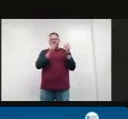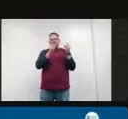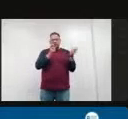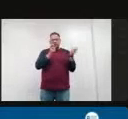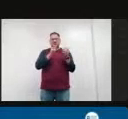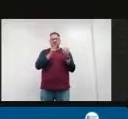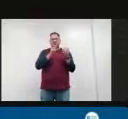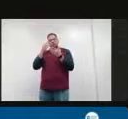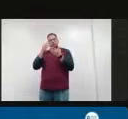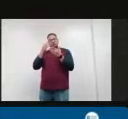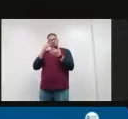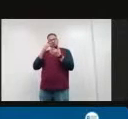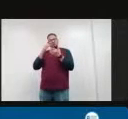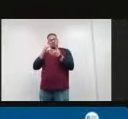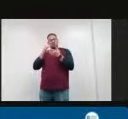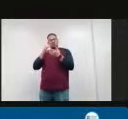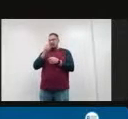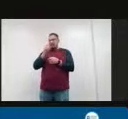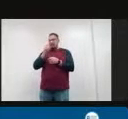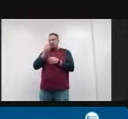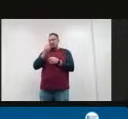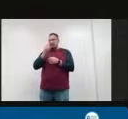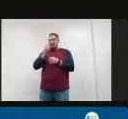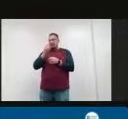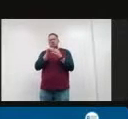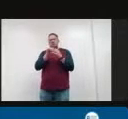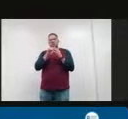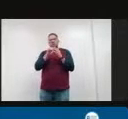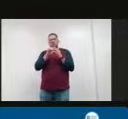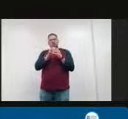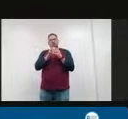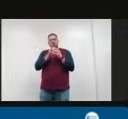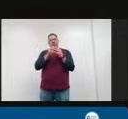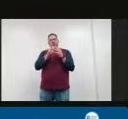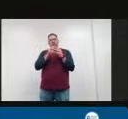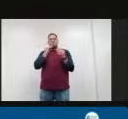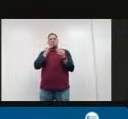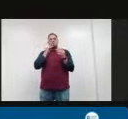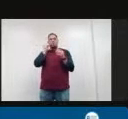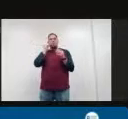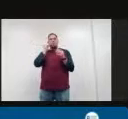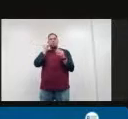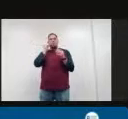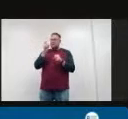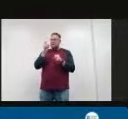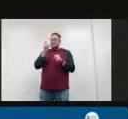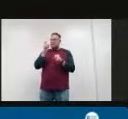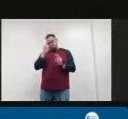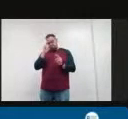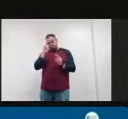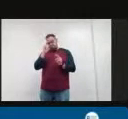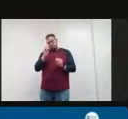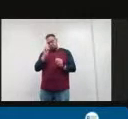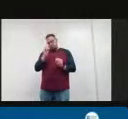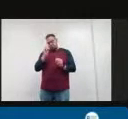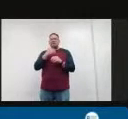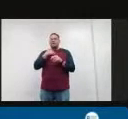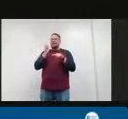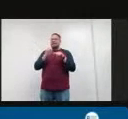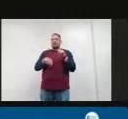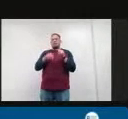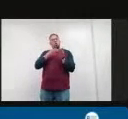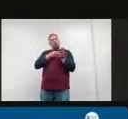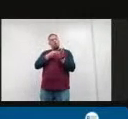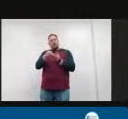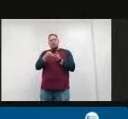eventually get to this. There's a lot of homework we need to do, to be honest. I cannot